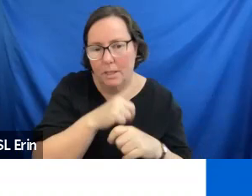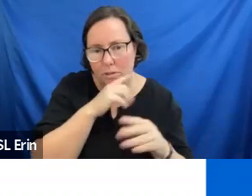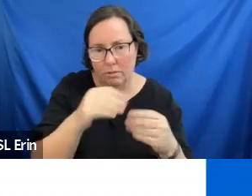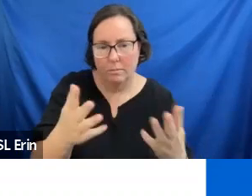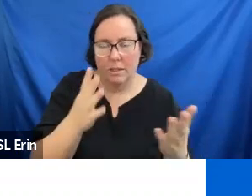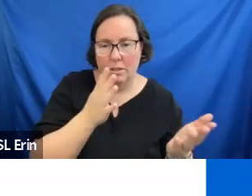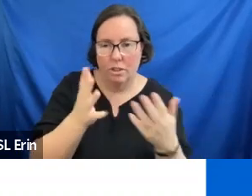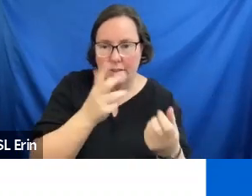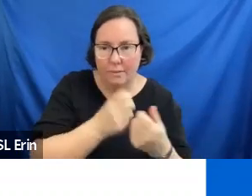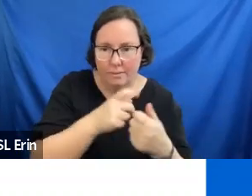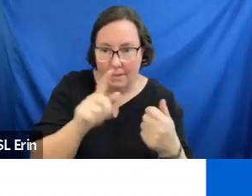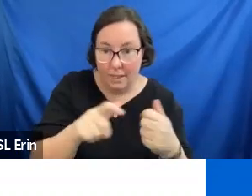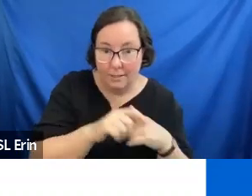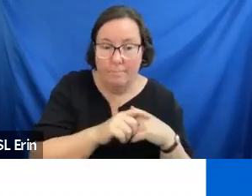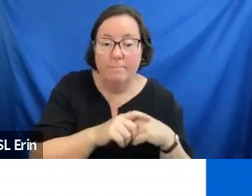that students require.